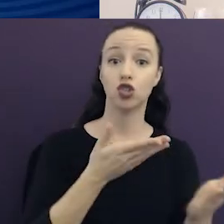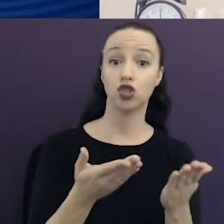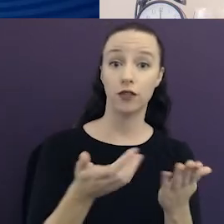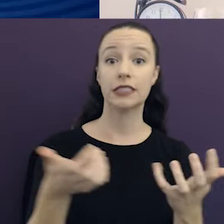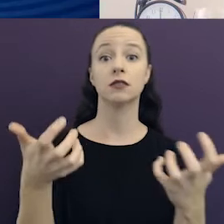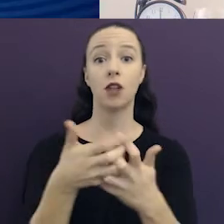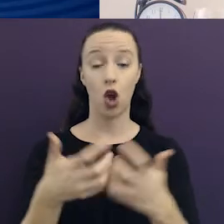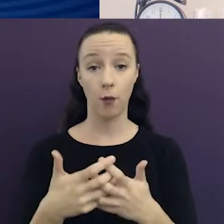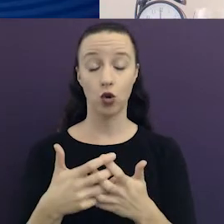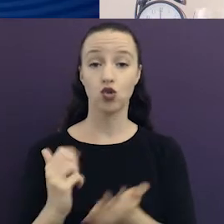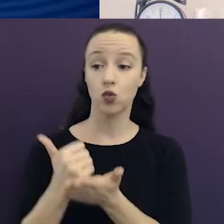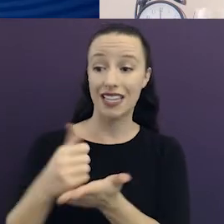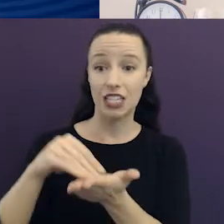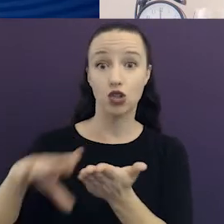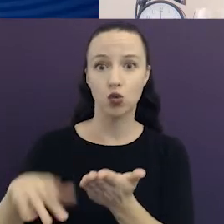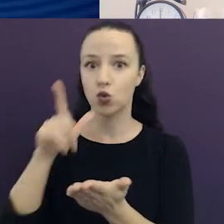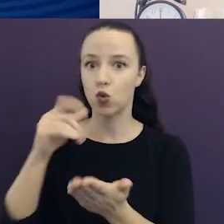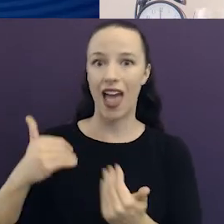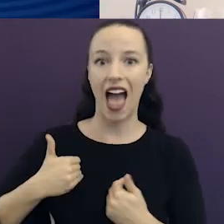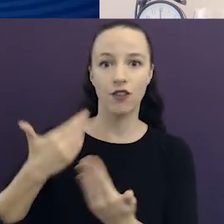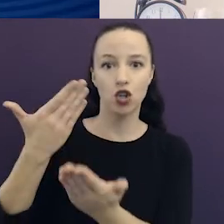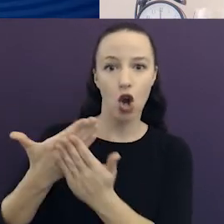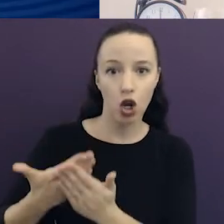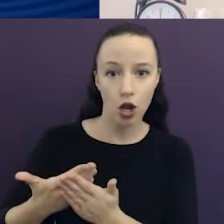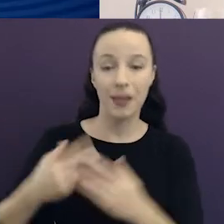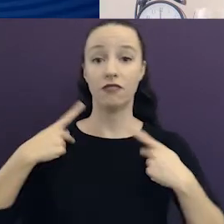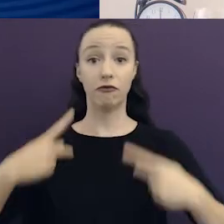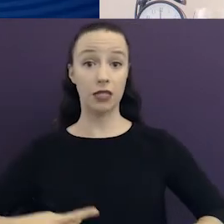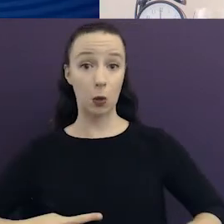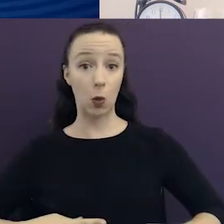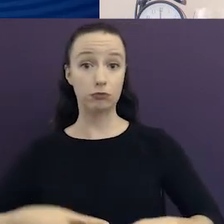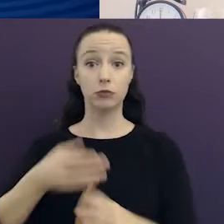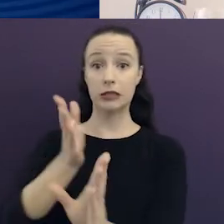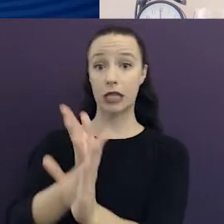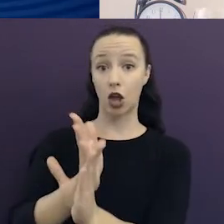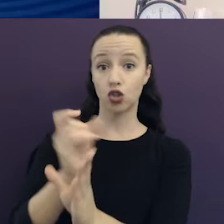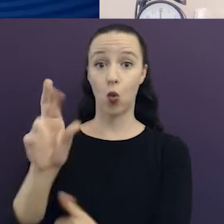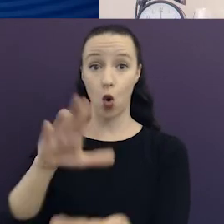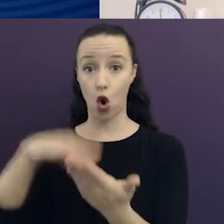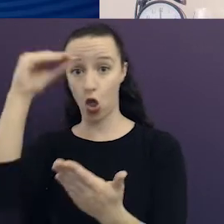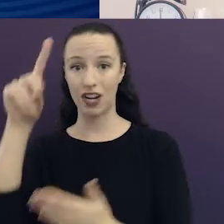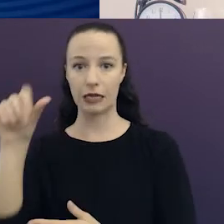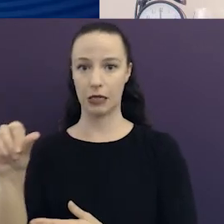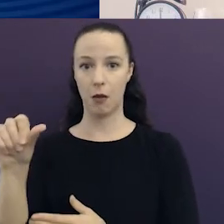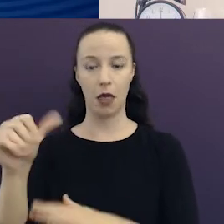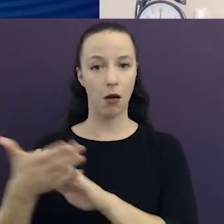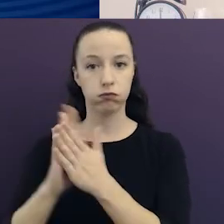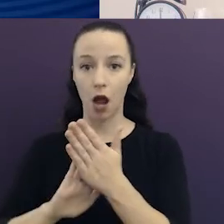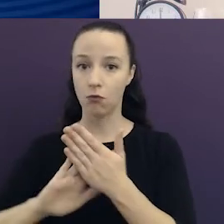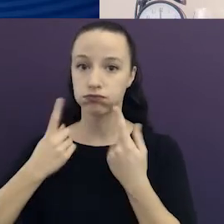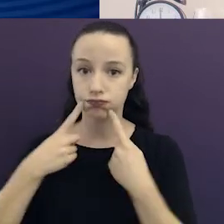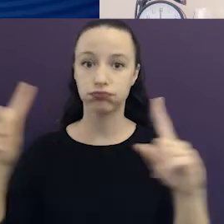and accommodations that assist students with documented physical, psychological, and learning disabilities to reach their